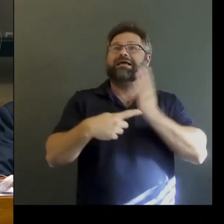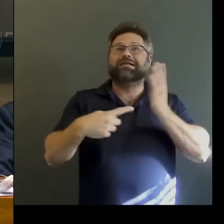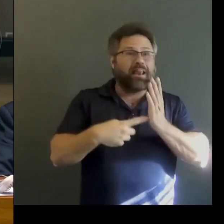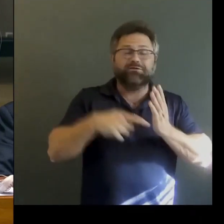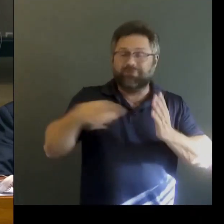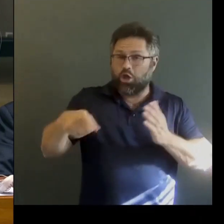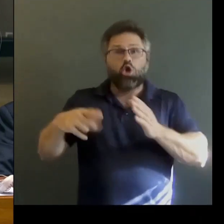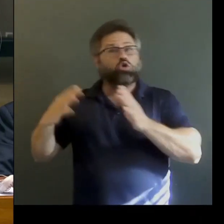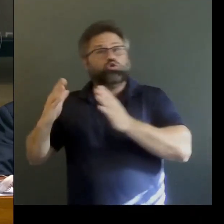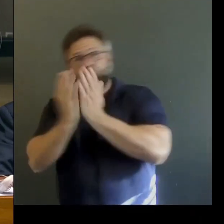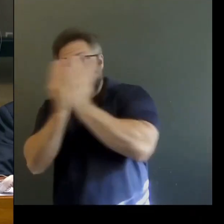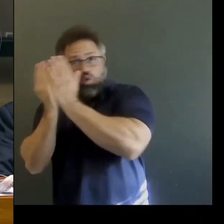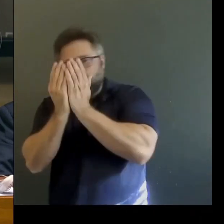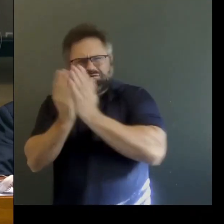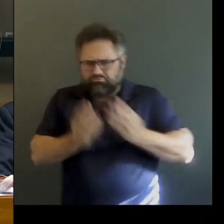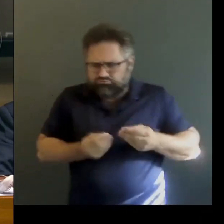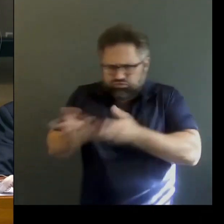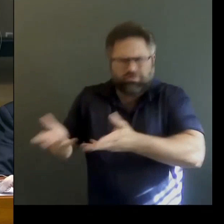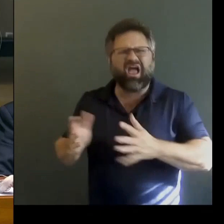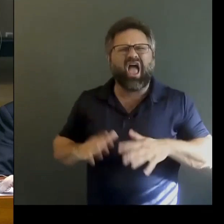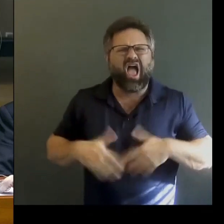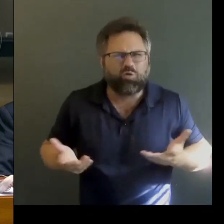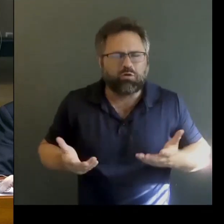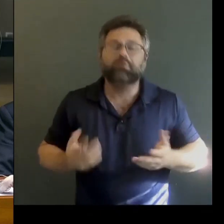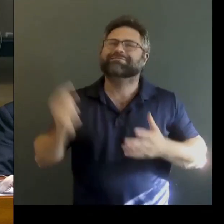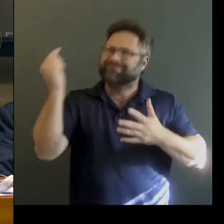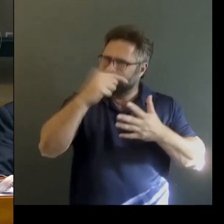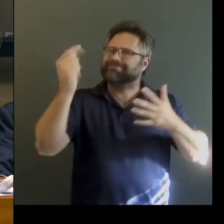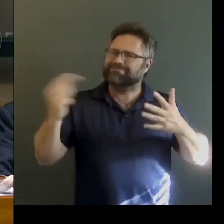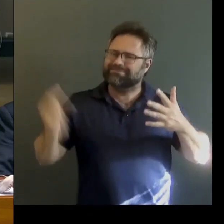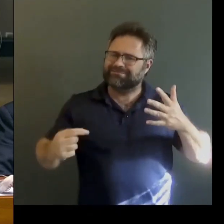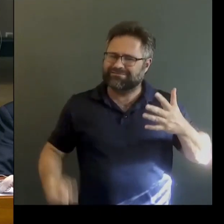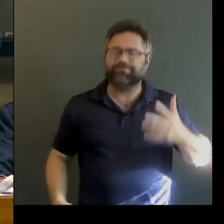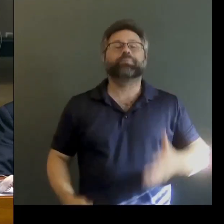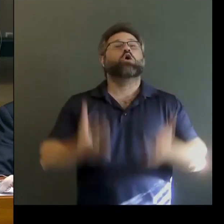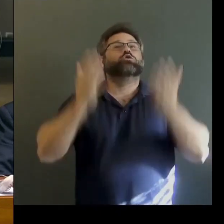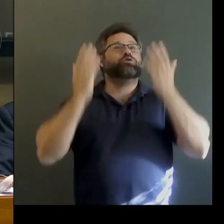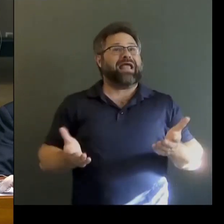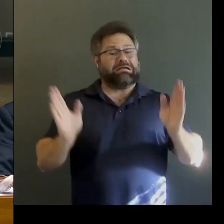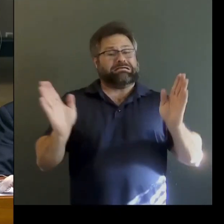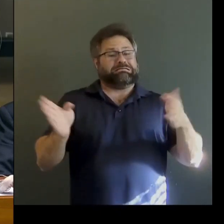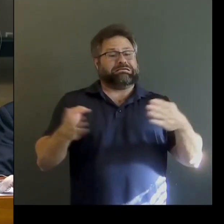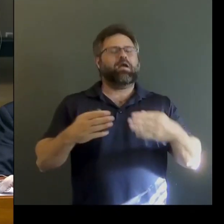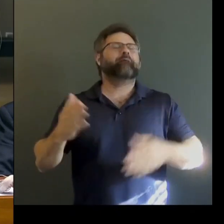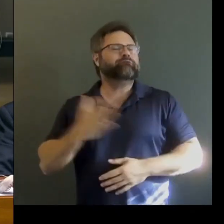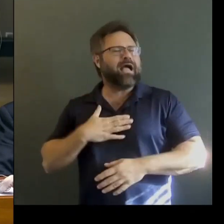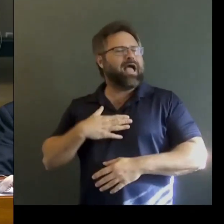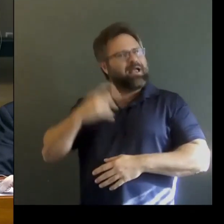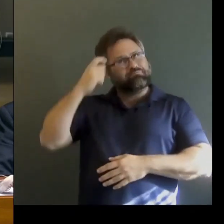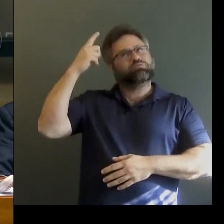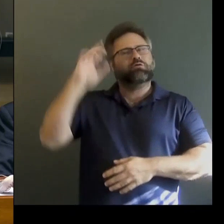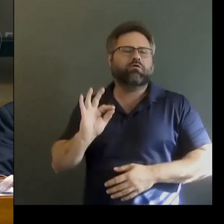As we end this discussion today, let me take a moment to add a thought of my own. All of us in this room are committed to the rights of persons